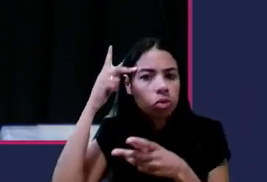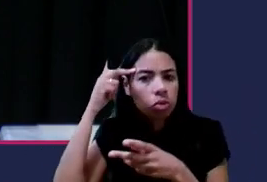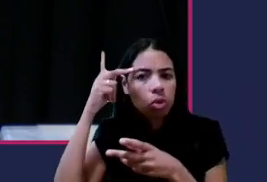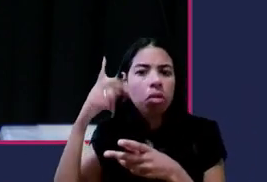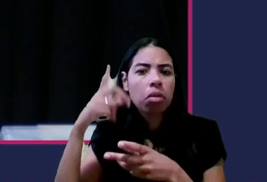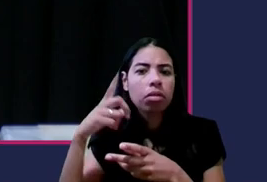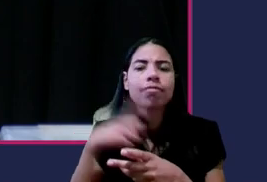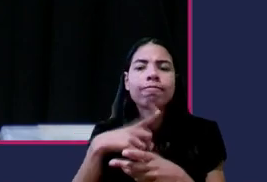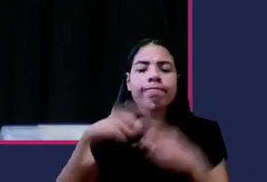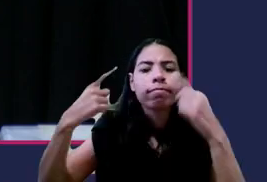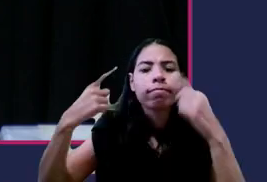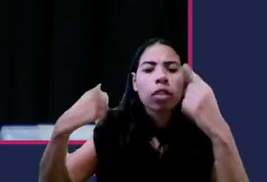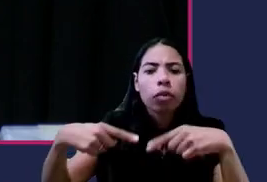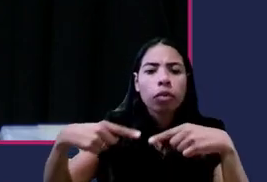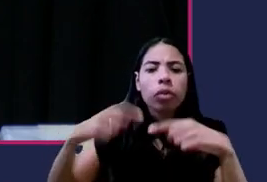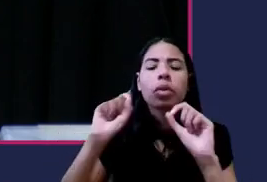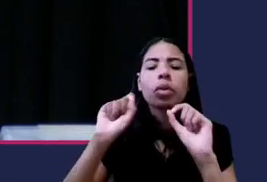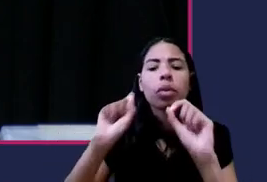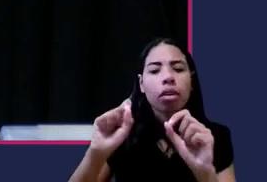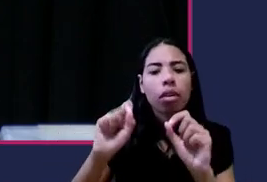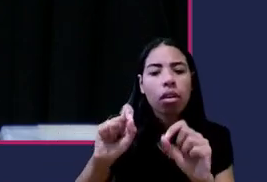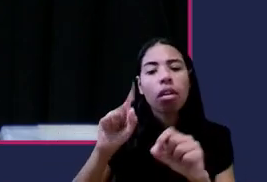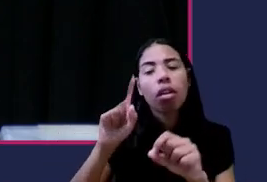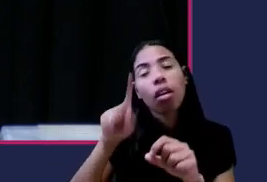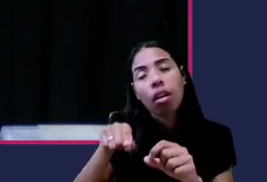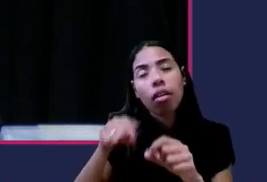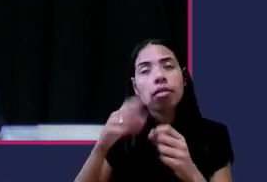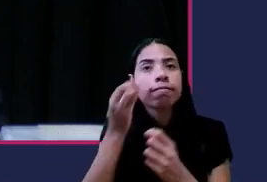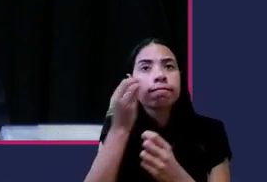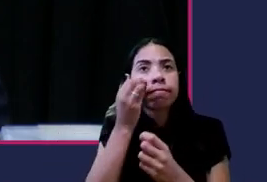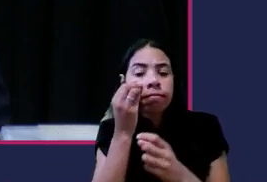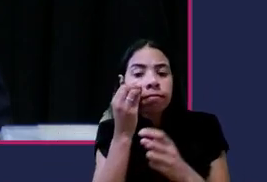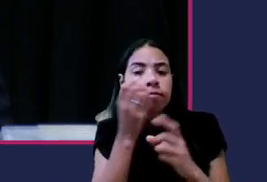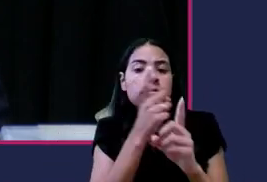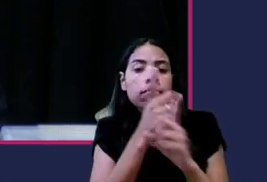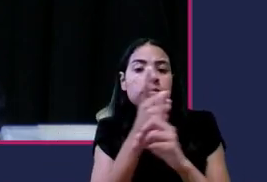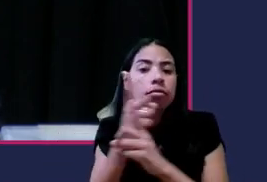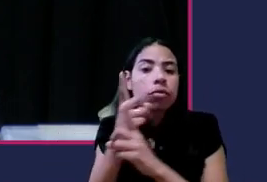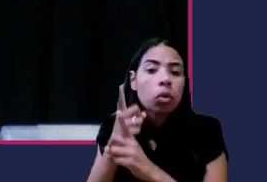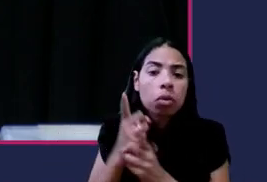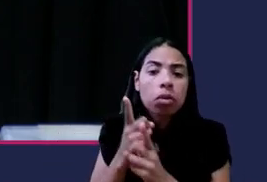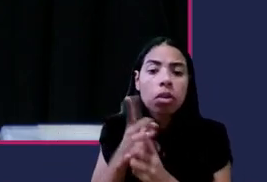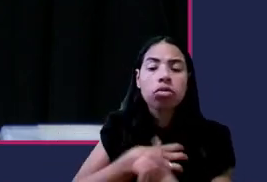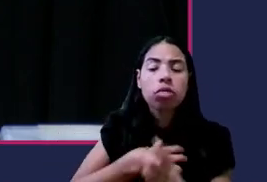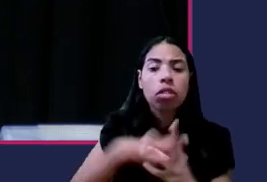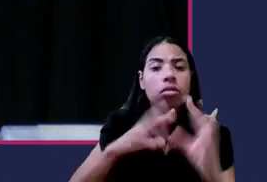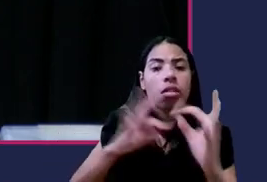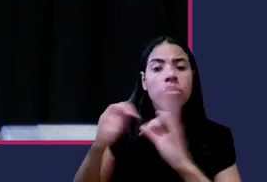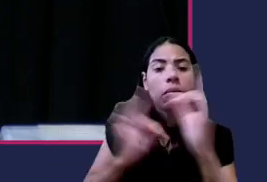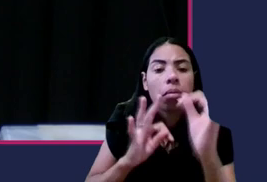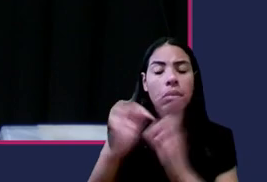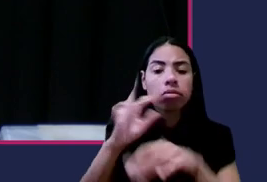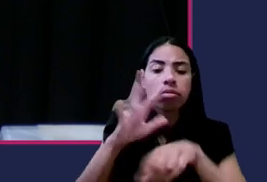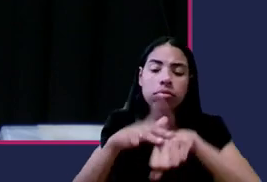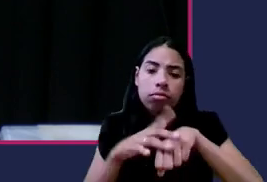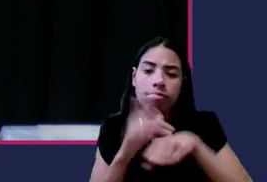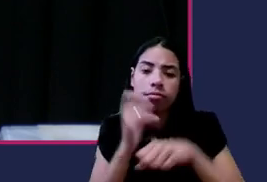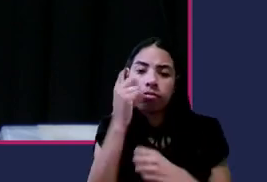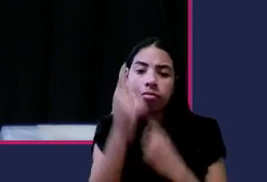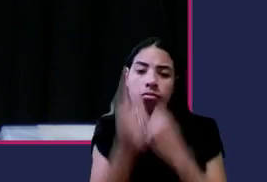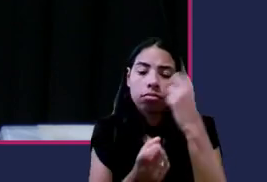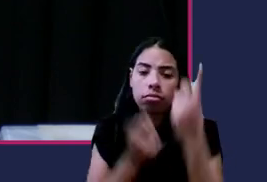diverse group of people who has at least one common challenge: to build the new ecosystem in